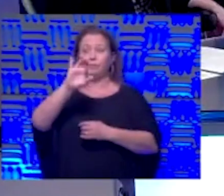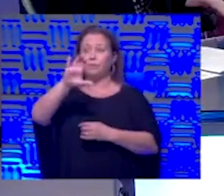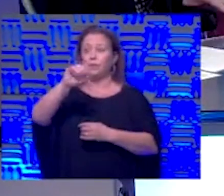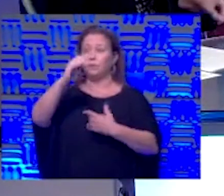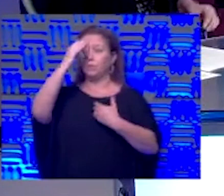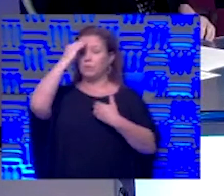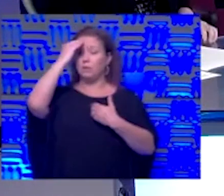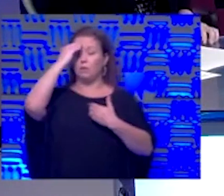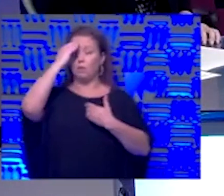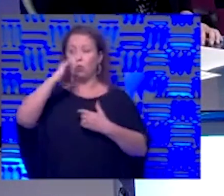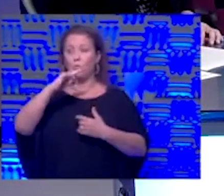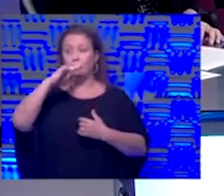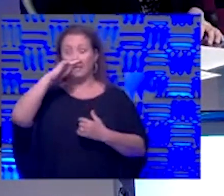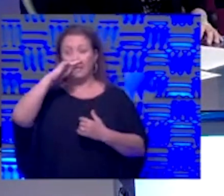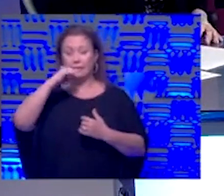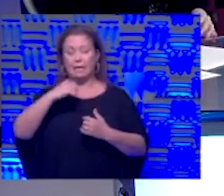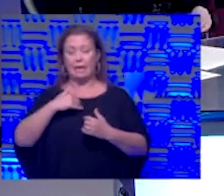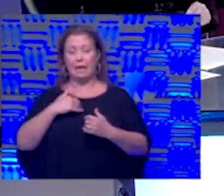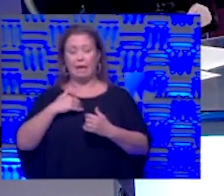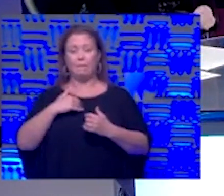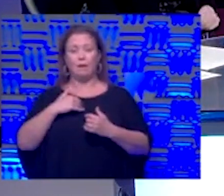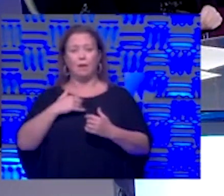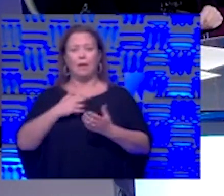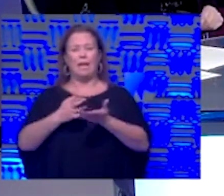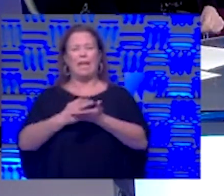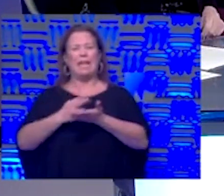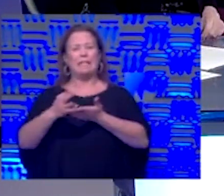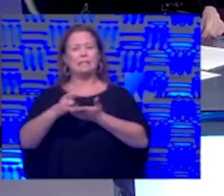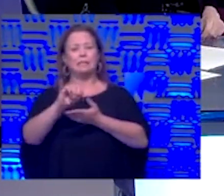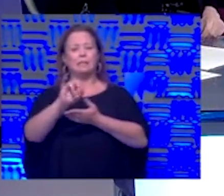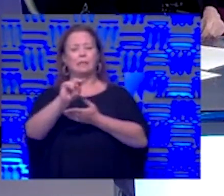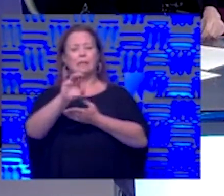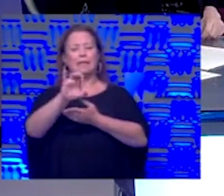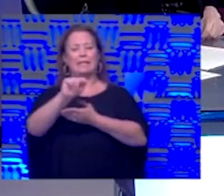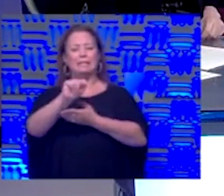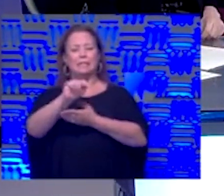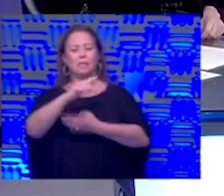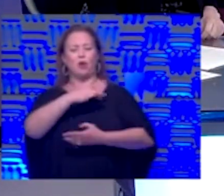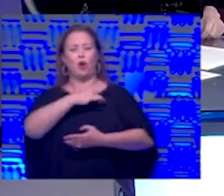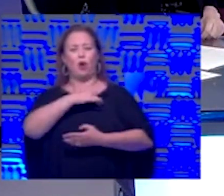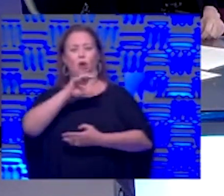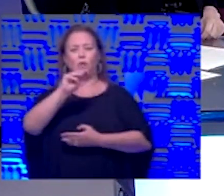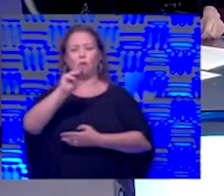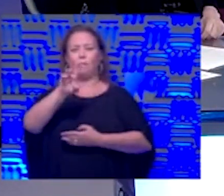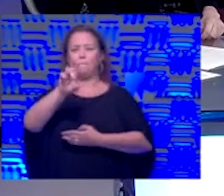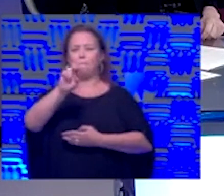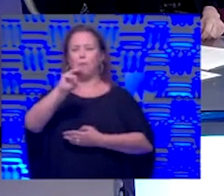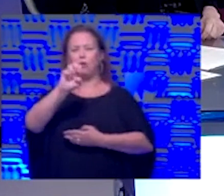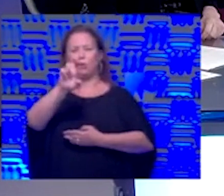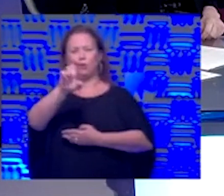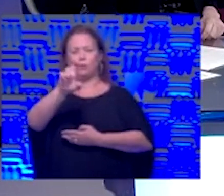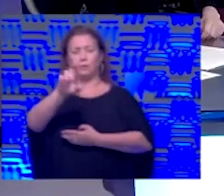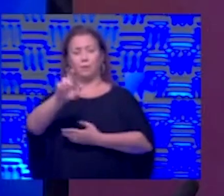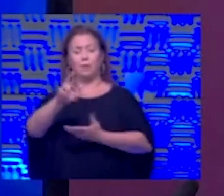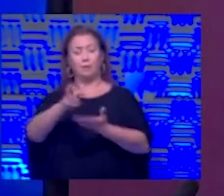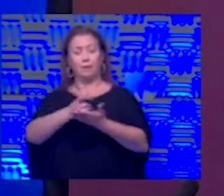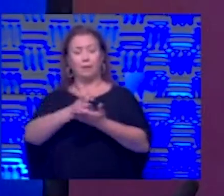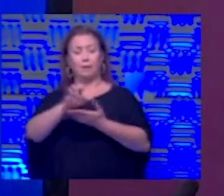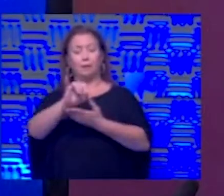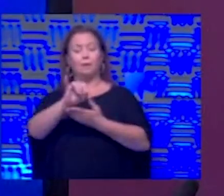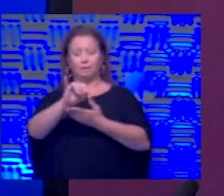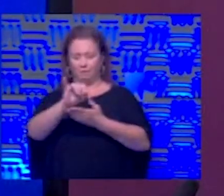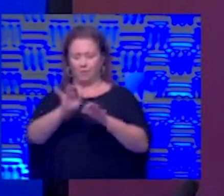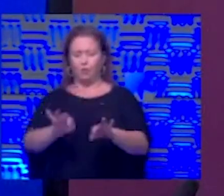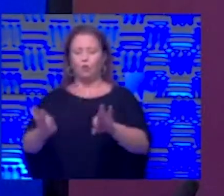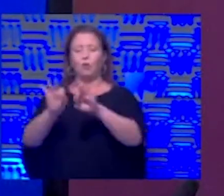know, what about when kids have innocent heart murmurs? Are heart murmurs innocent? Yes. So the